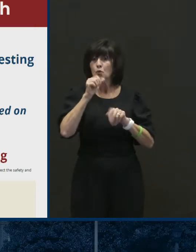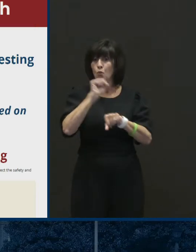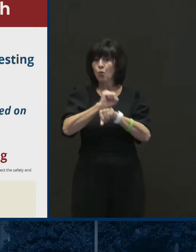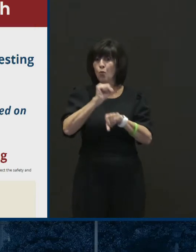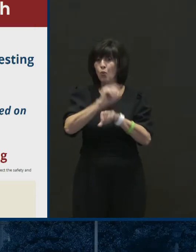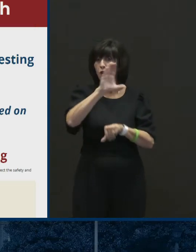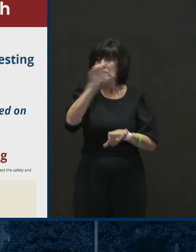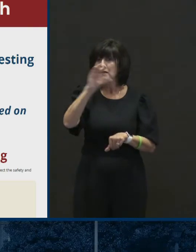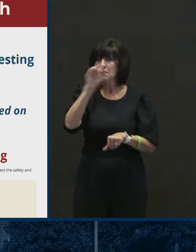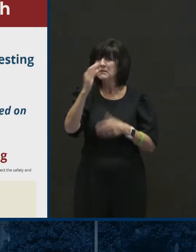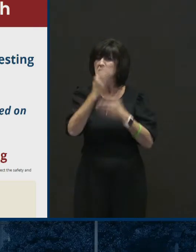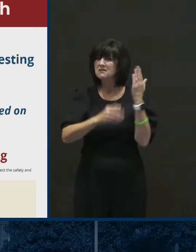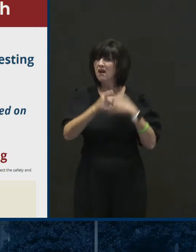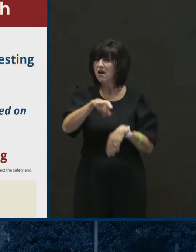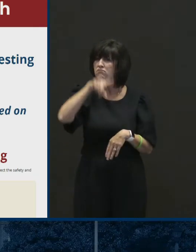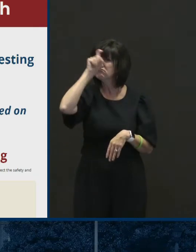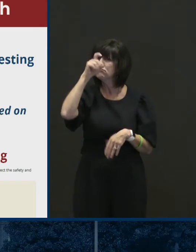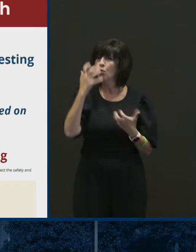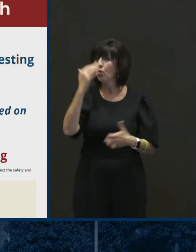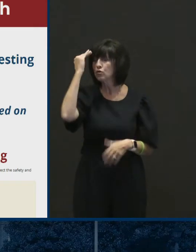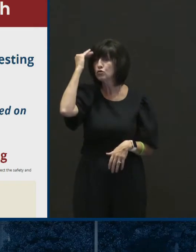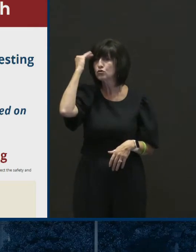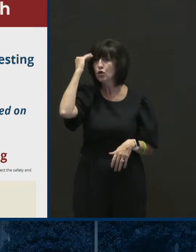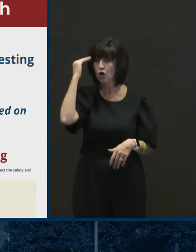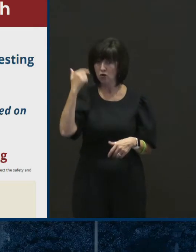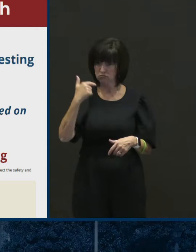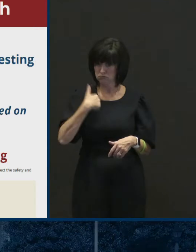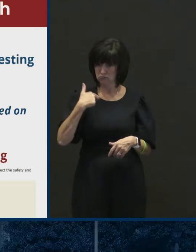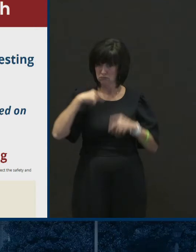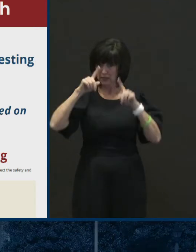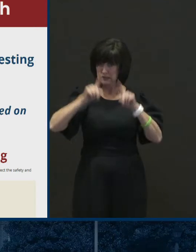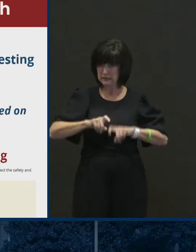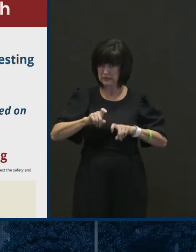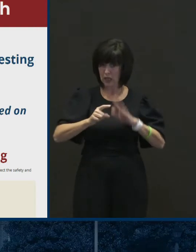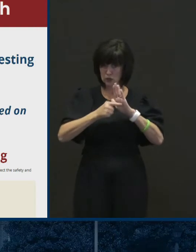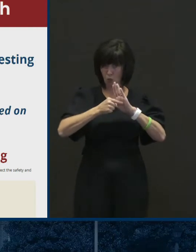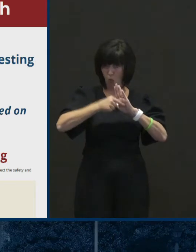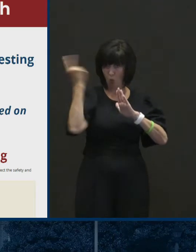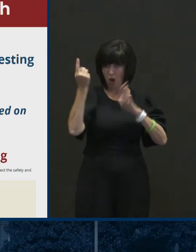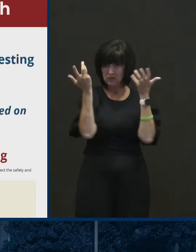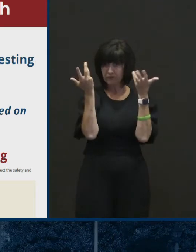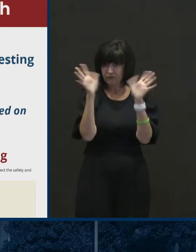to get tested. So we want to remind people to go to the